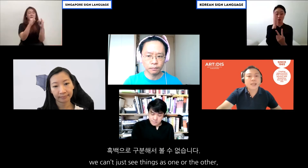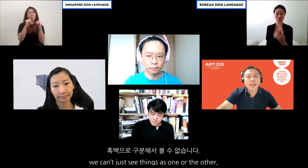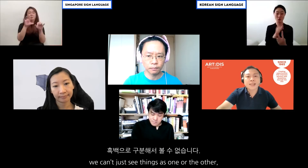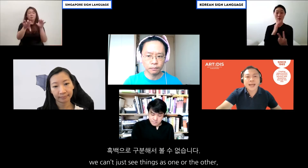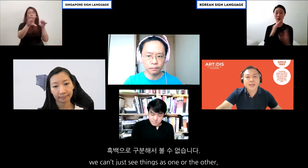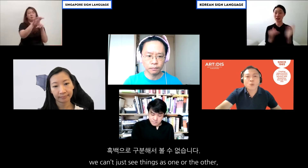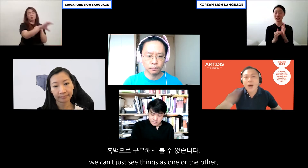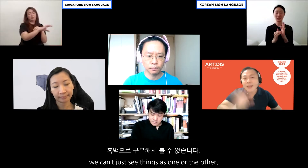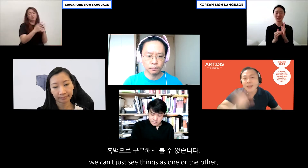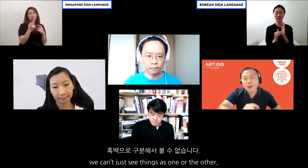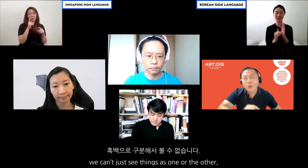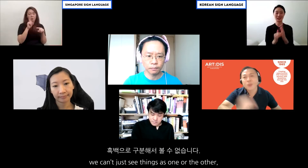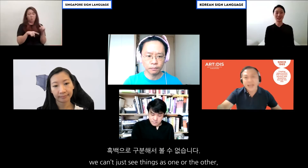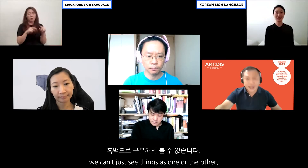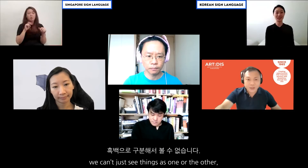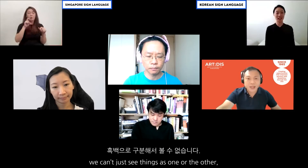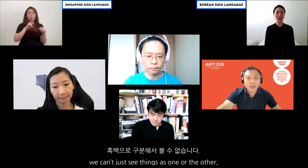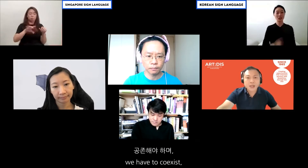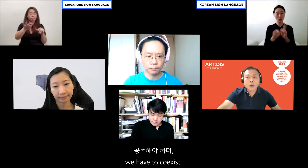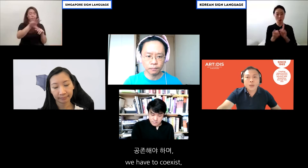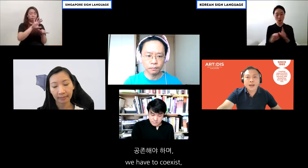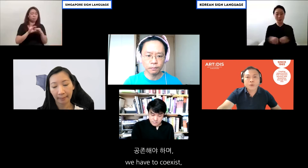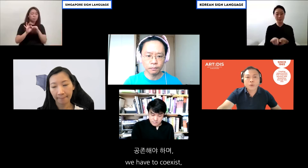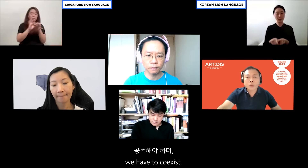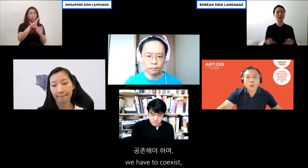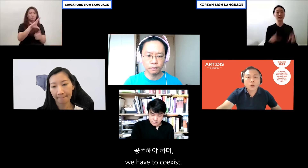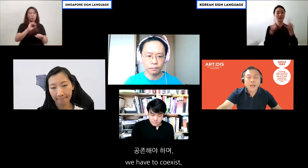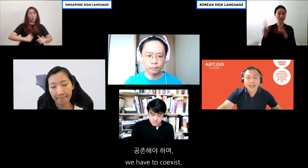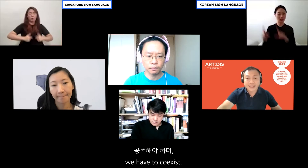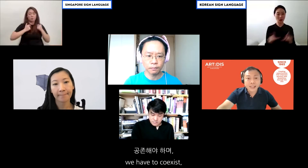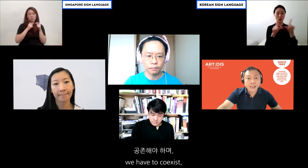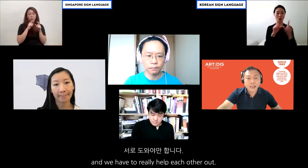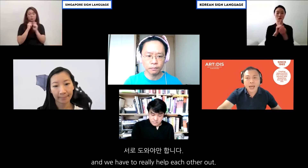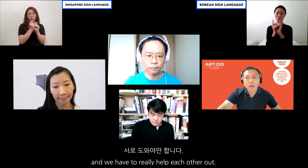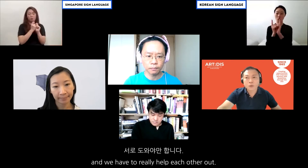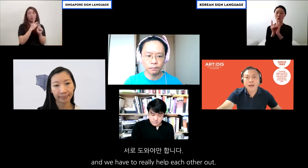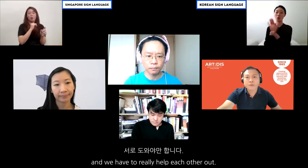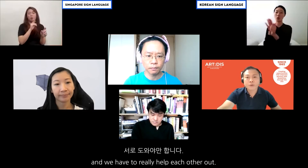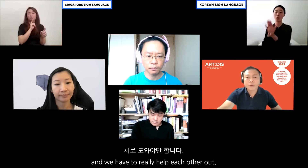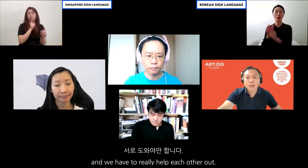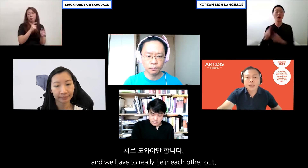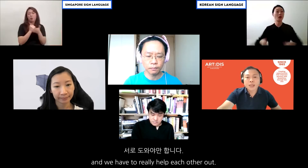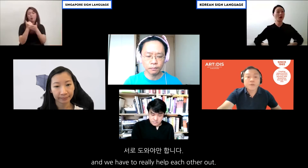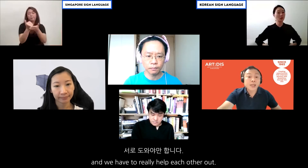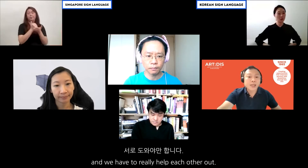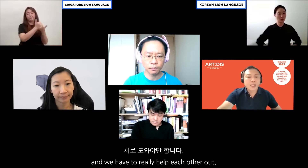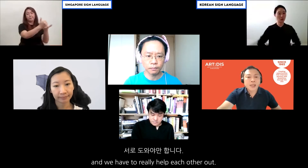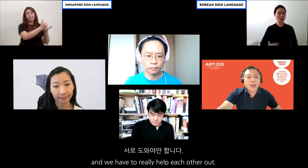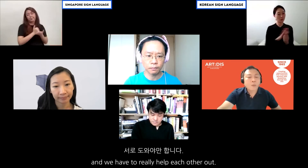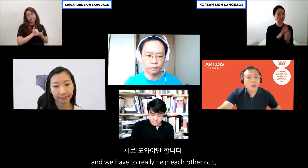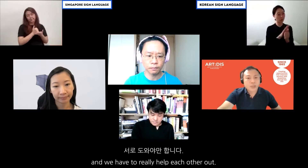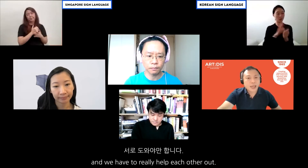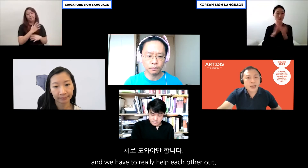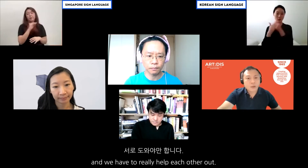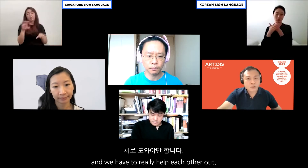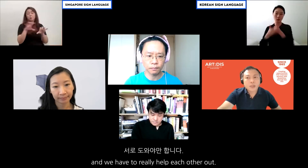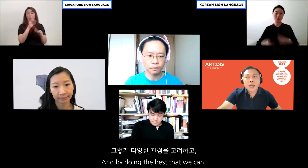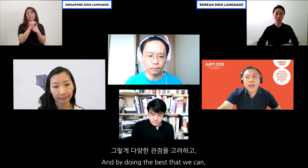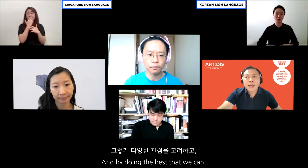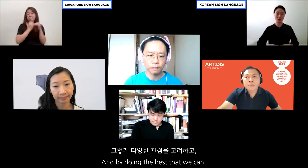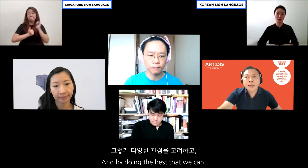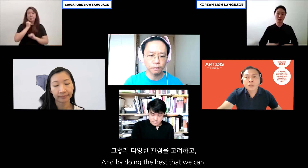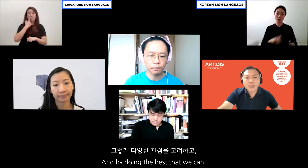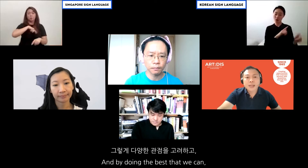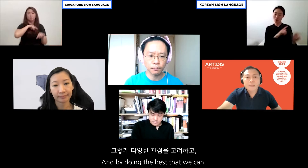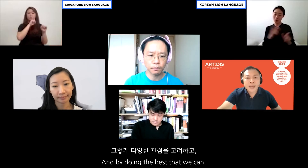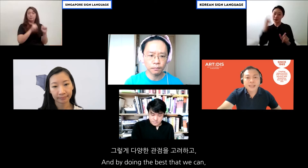see things as one or the other. We have to coexist and we have to really help each other out.